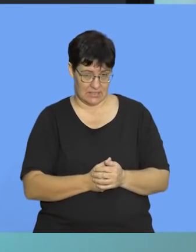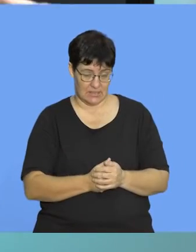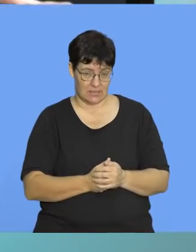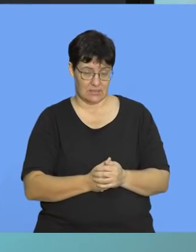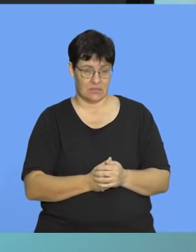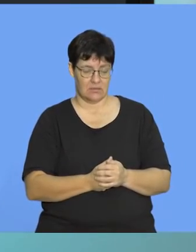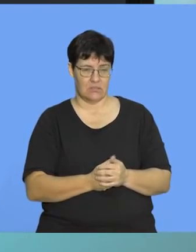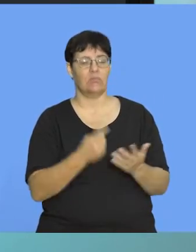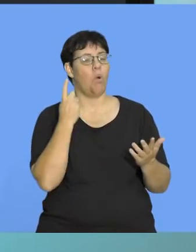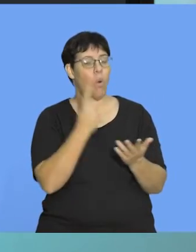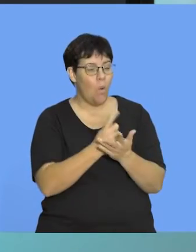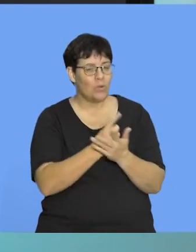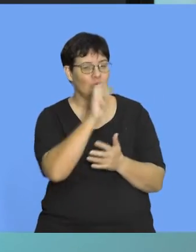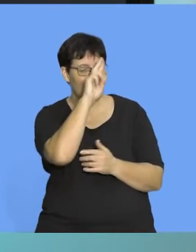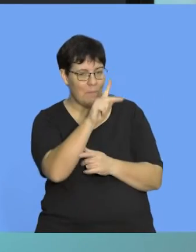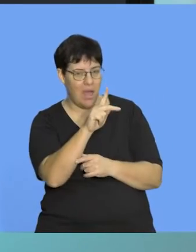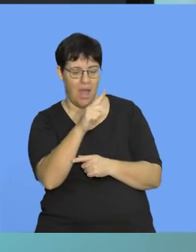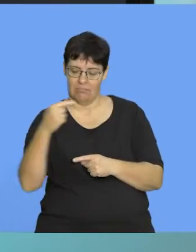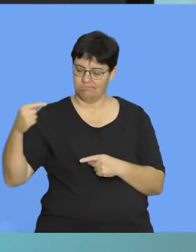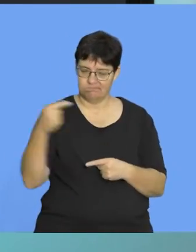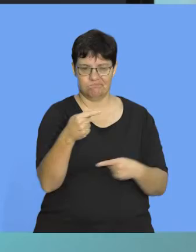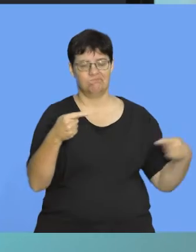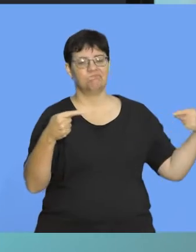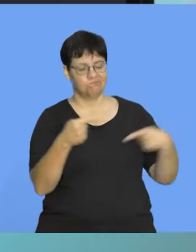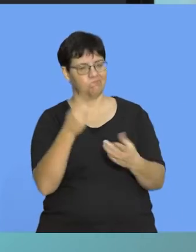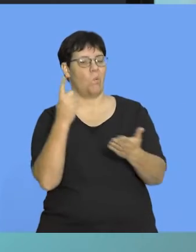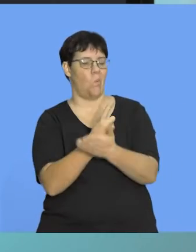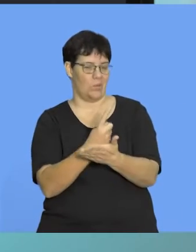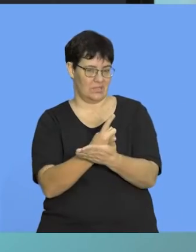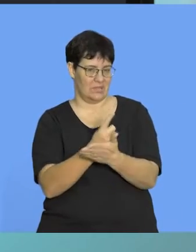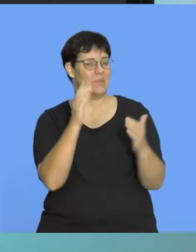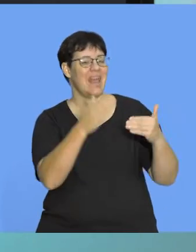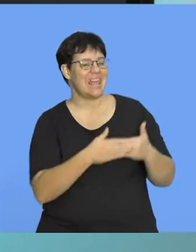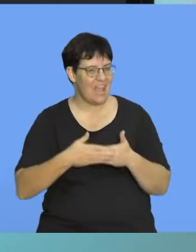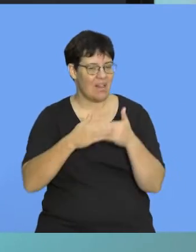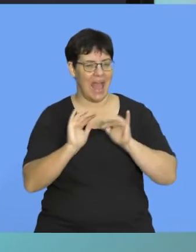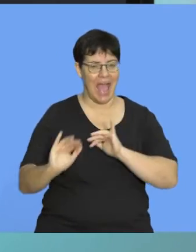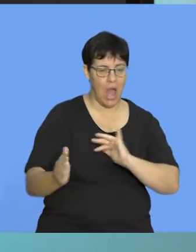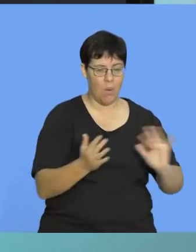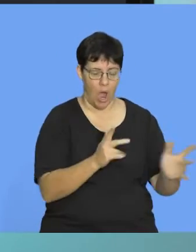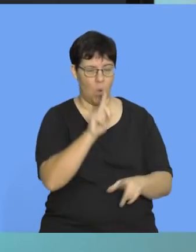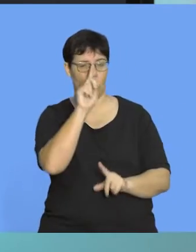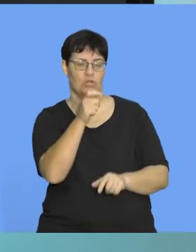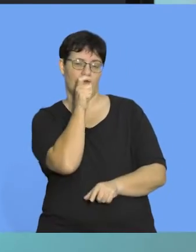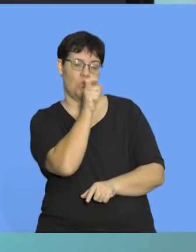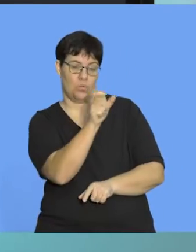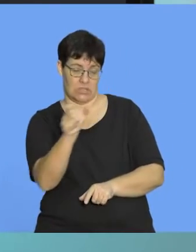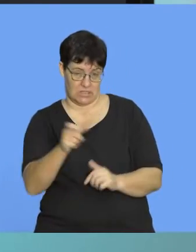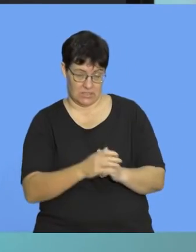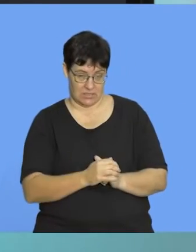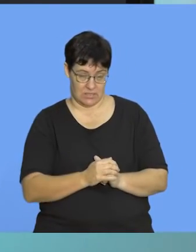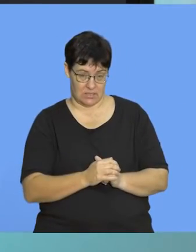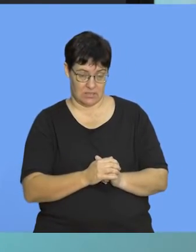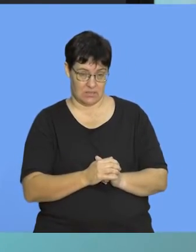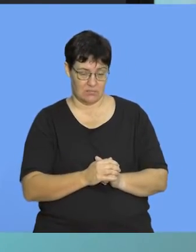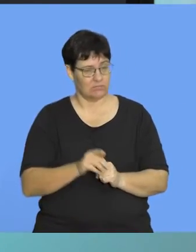the direction's always attraction. We need to be a little careful with the way the question's worded when we put